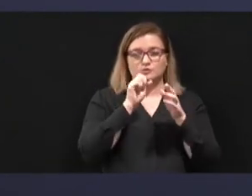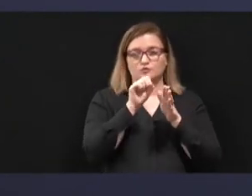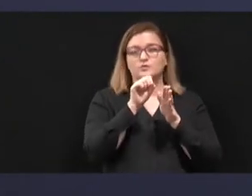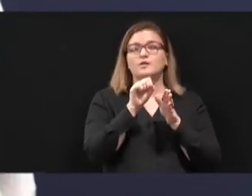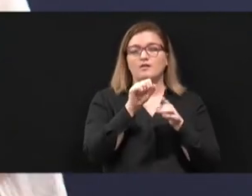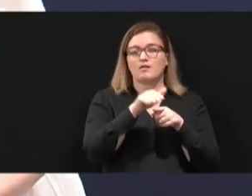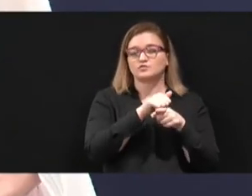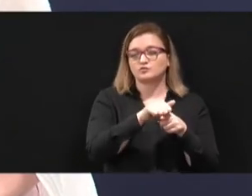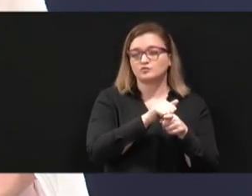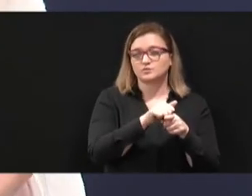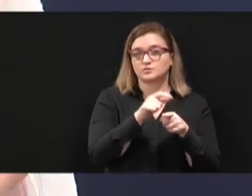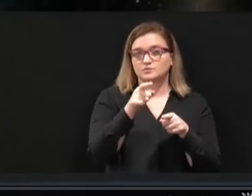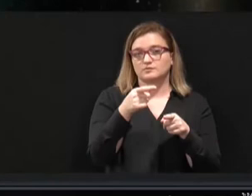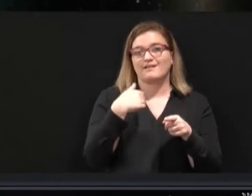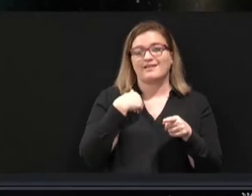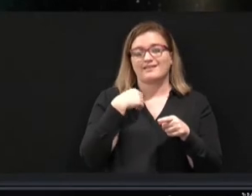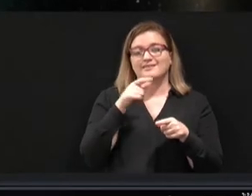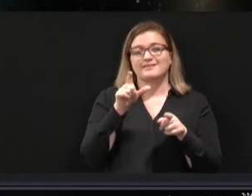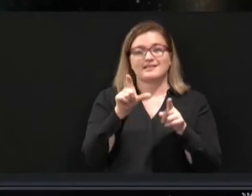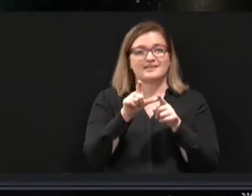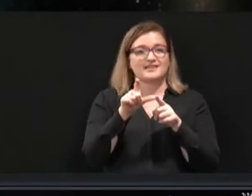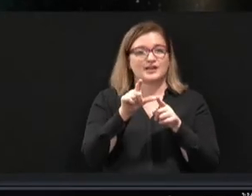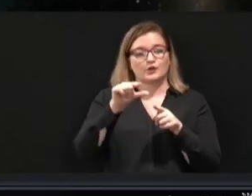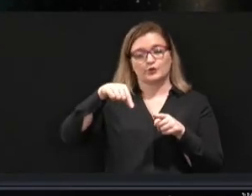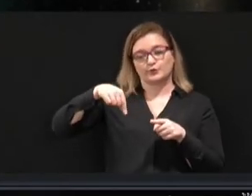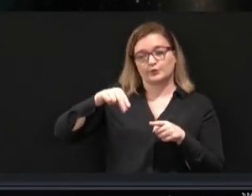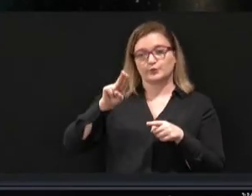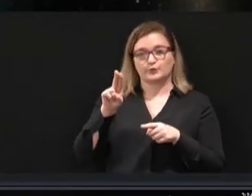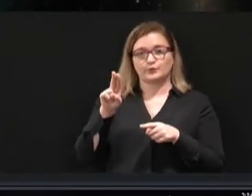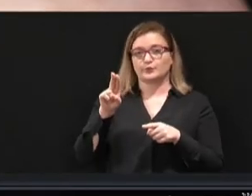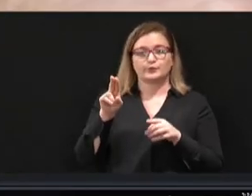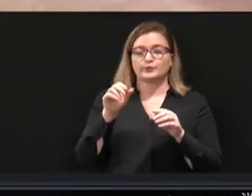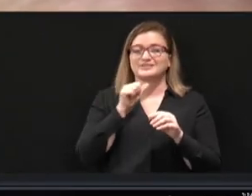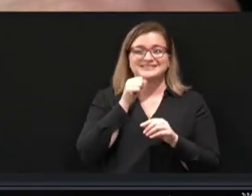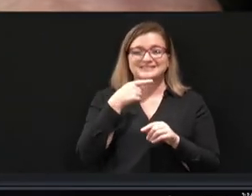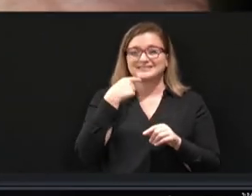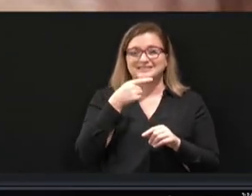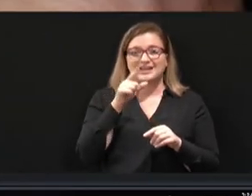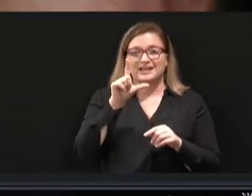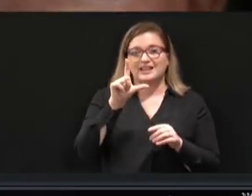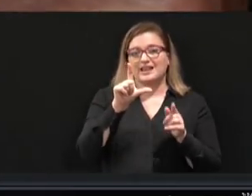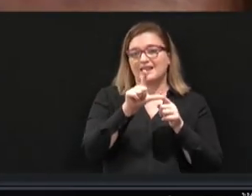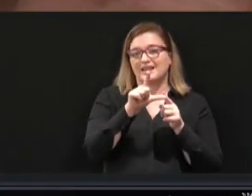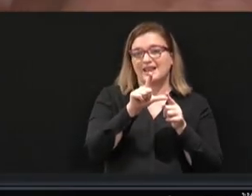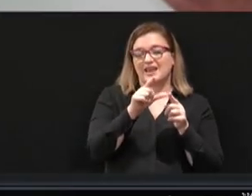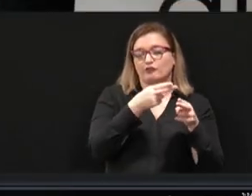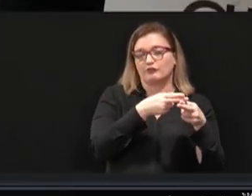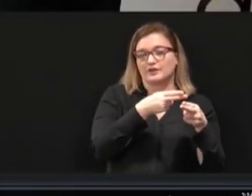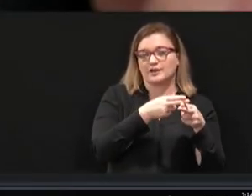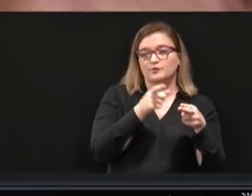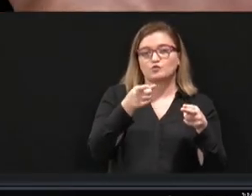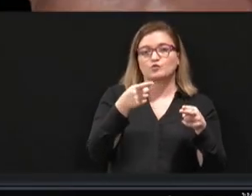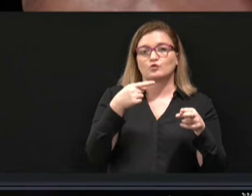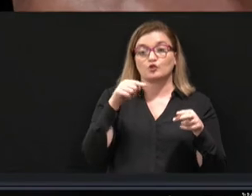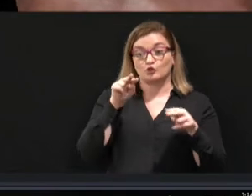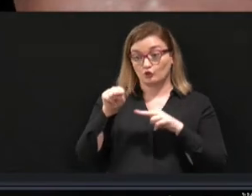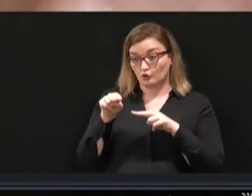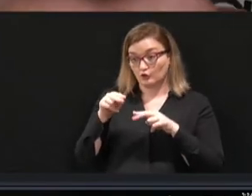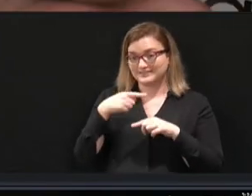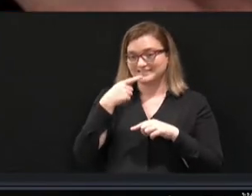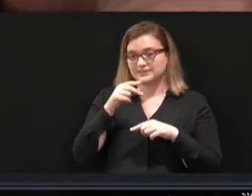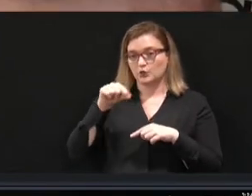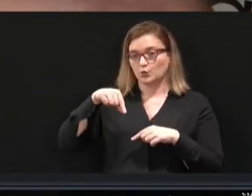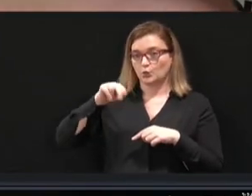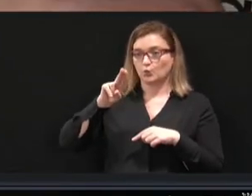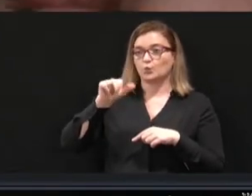letter QU, you did not say the letter names. You just looked at this and said qua, right? Eh,